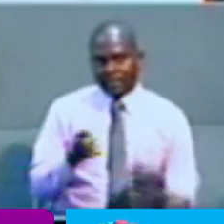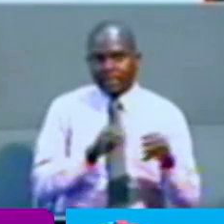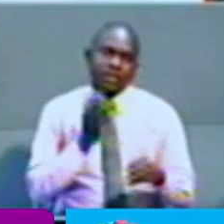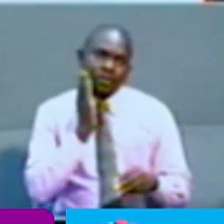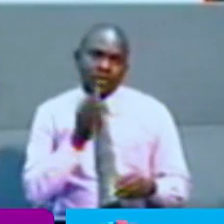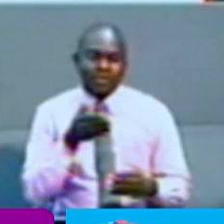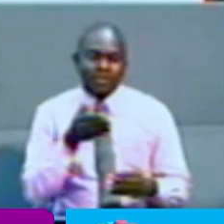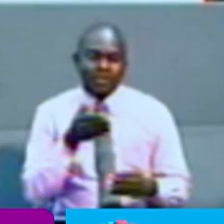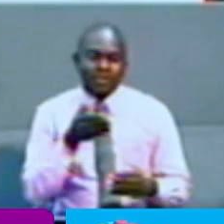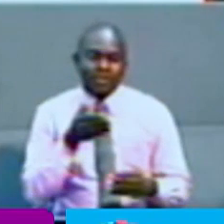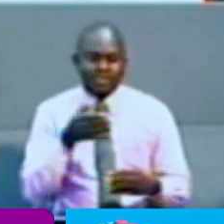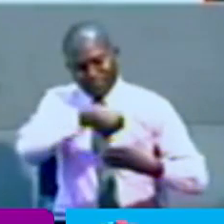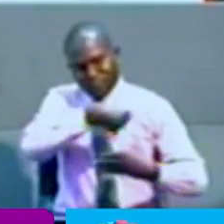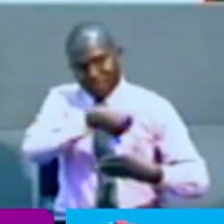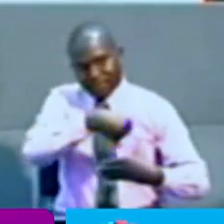uzungu ndani yake,